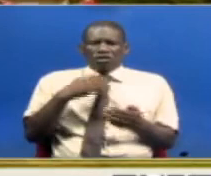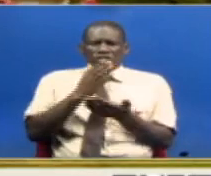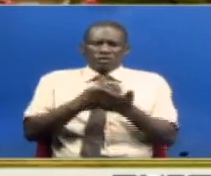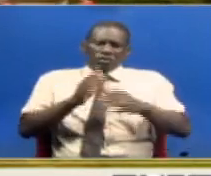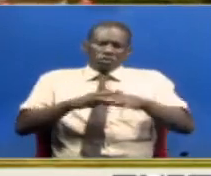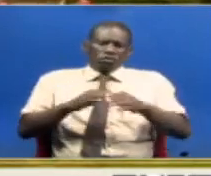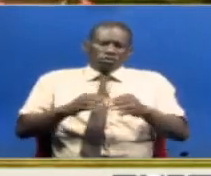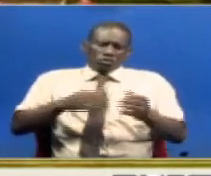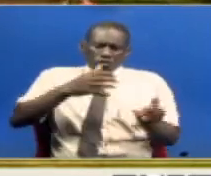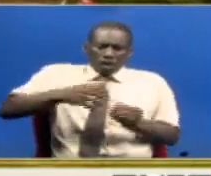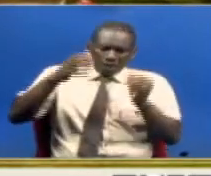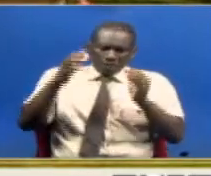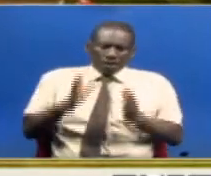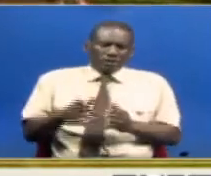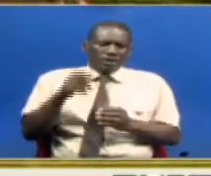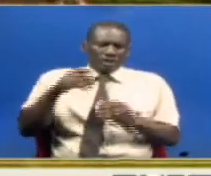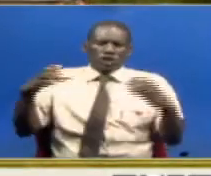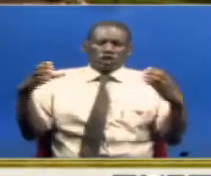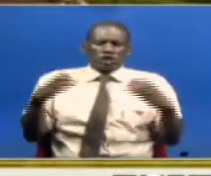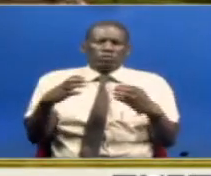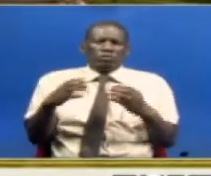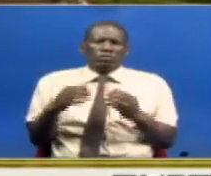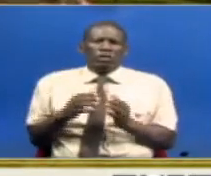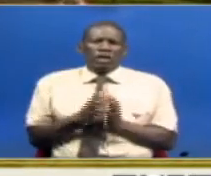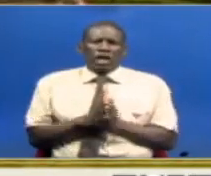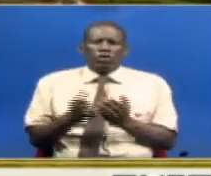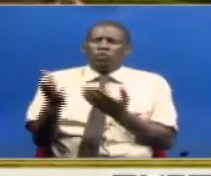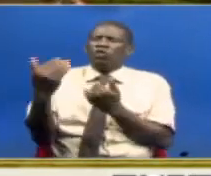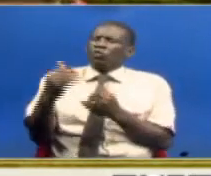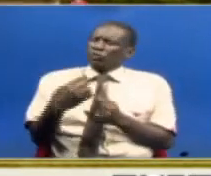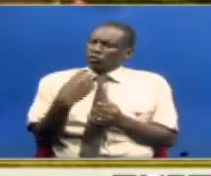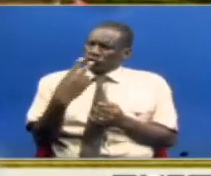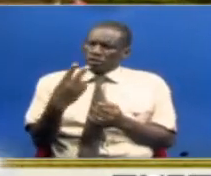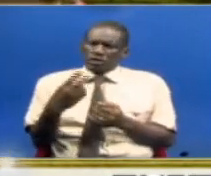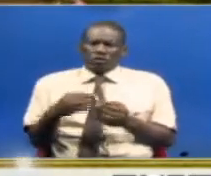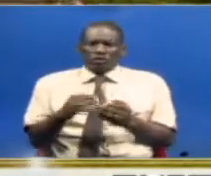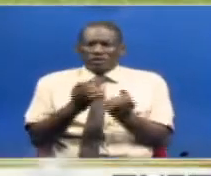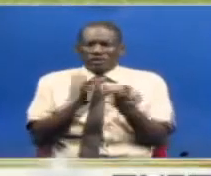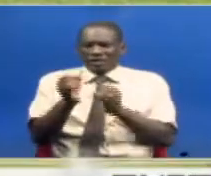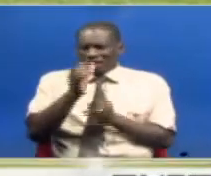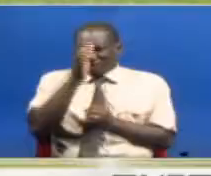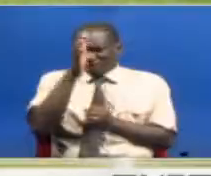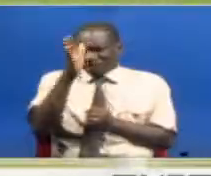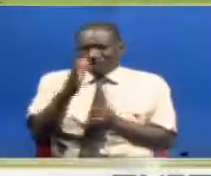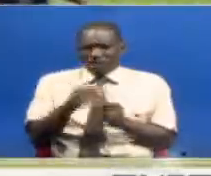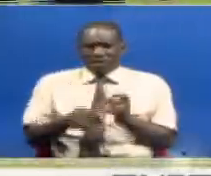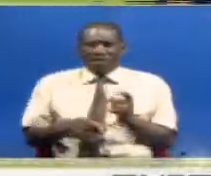in our team, which we will hopefully see on Saturday and Sunday running wild.